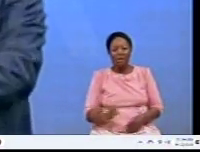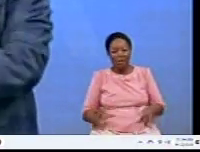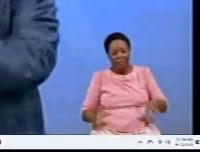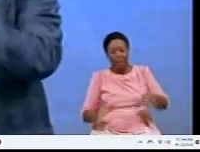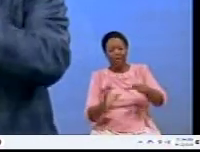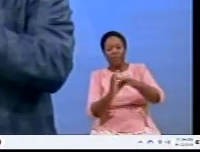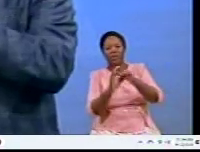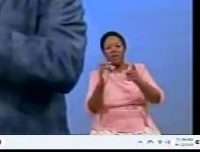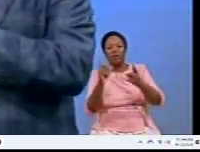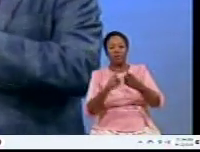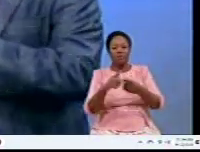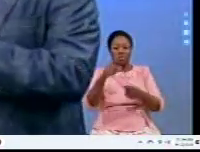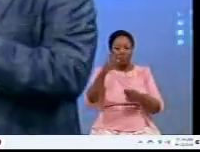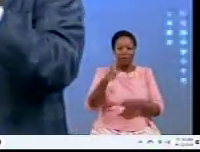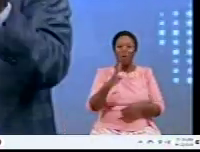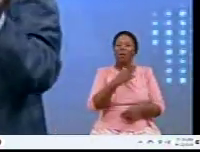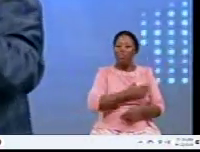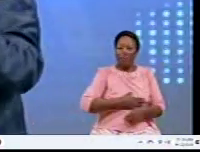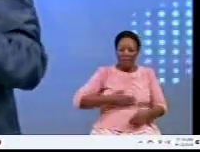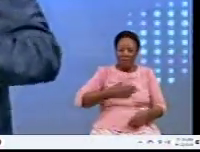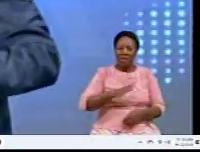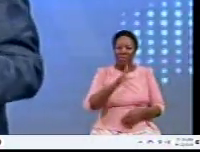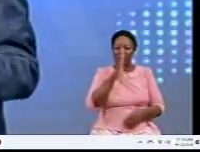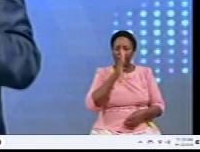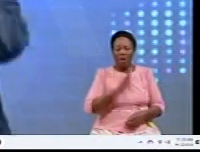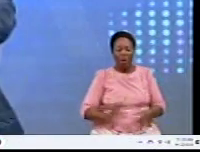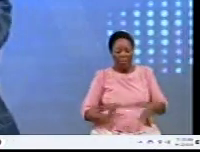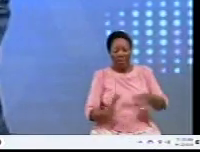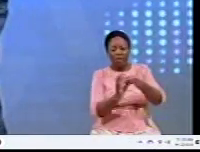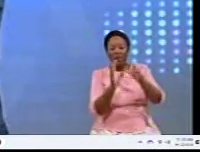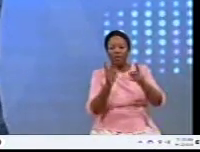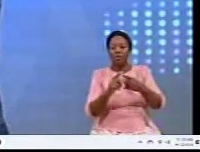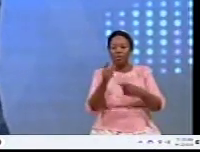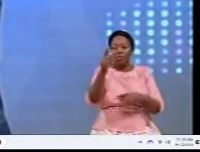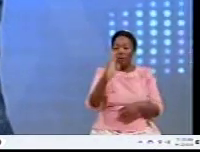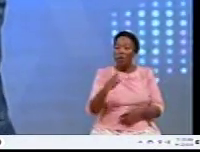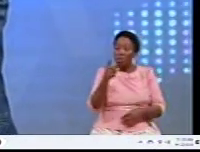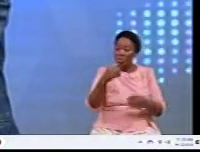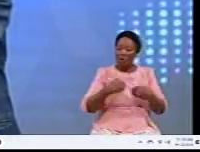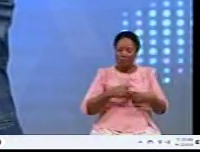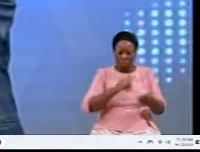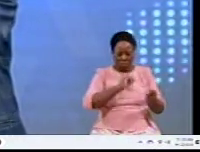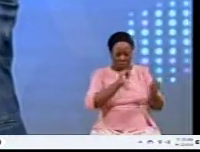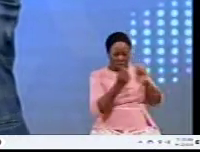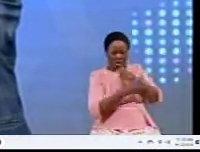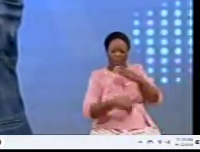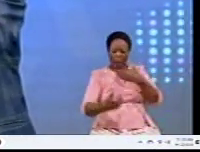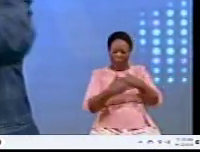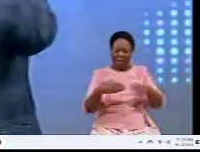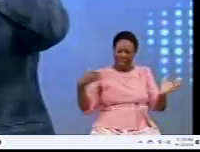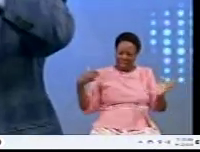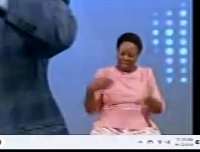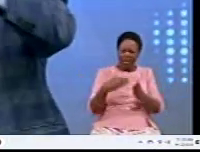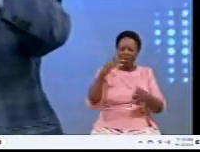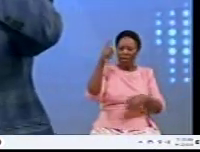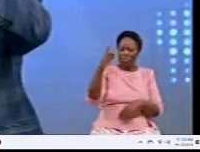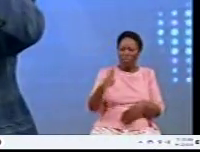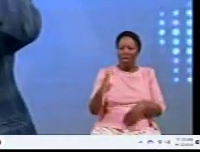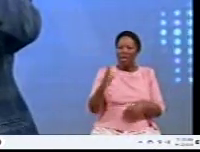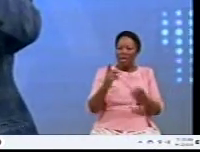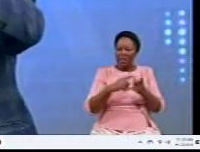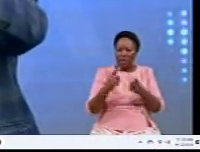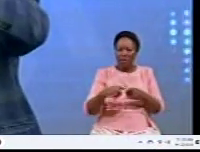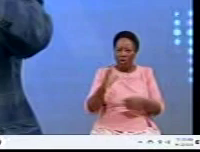God. Be ye reconciled unto God. You have been turning your back against God. Your